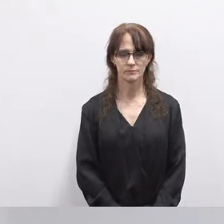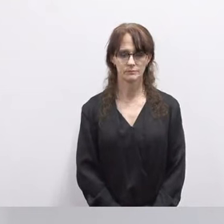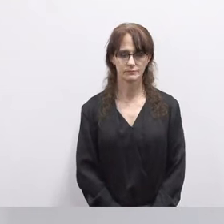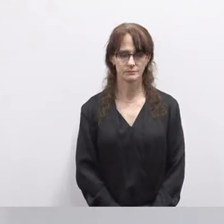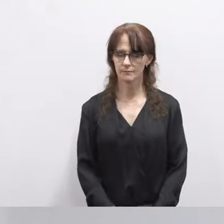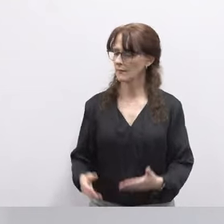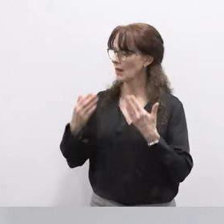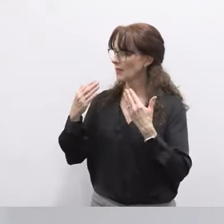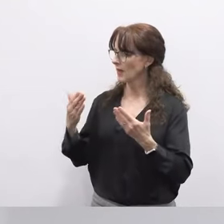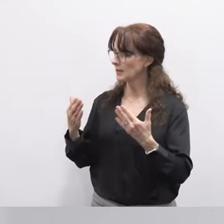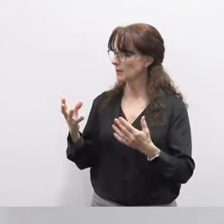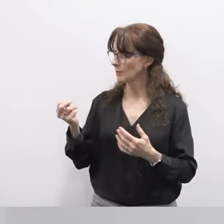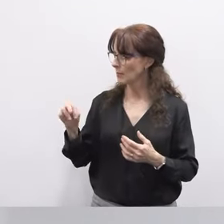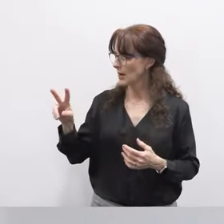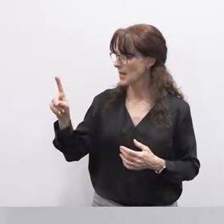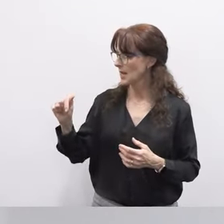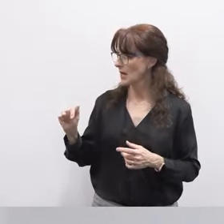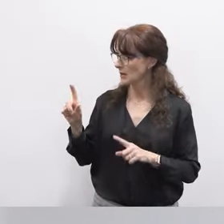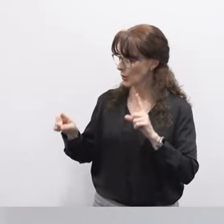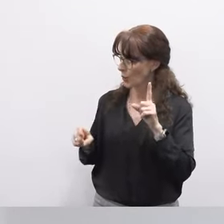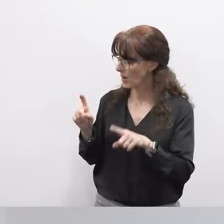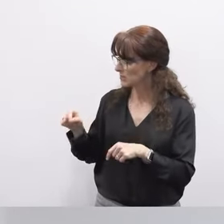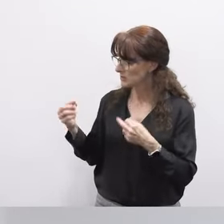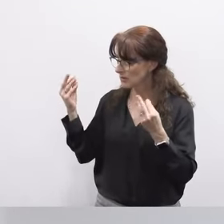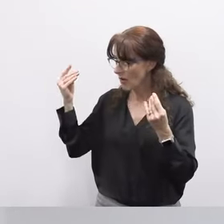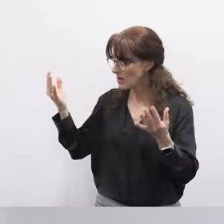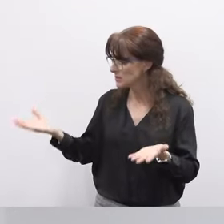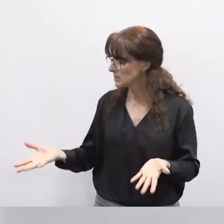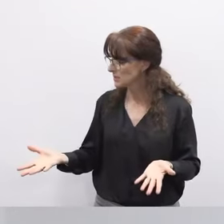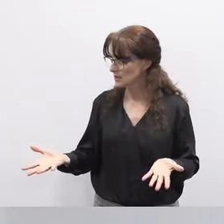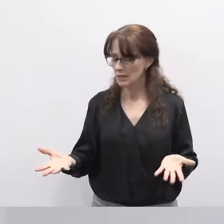Thank you, Mr. Miranda. Any questions or thoughts, colleagues?